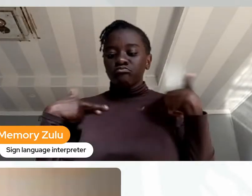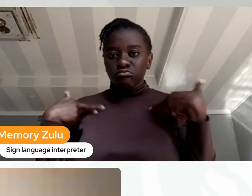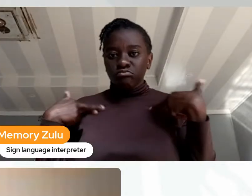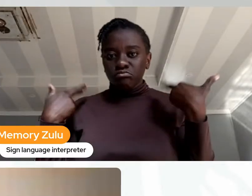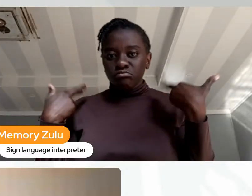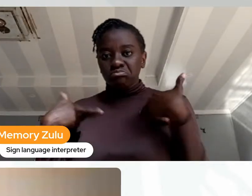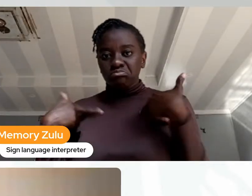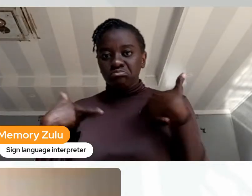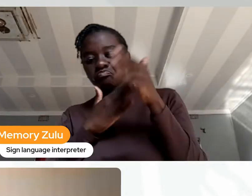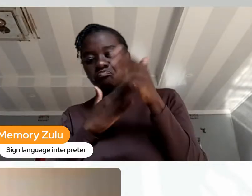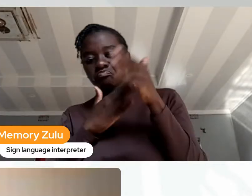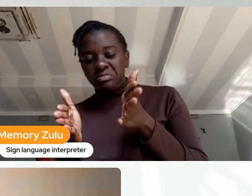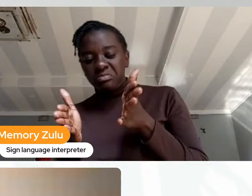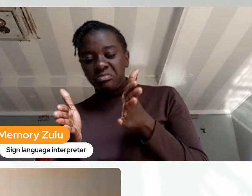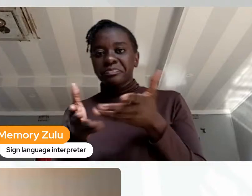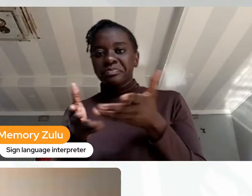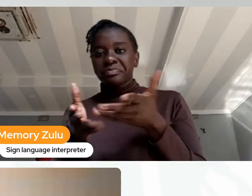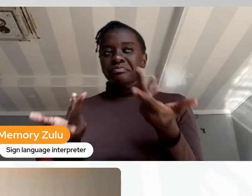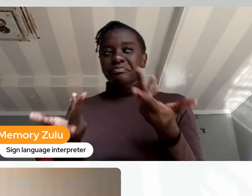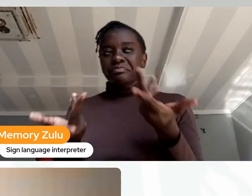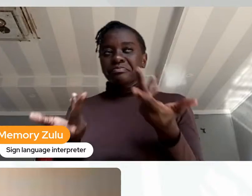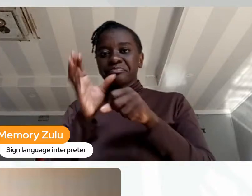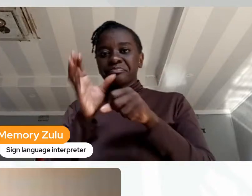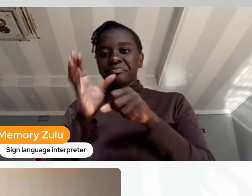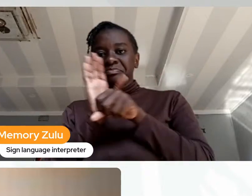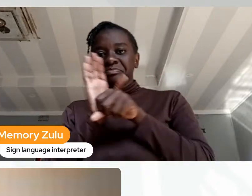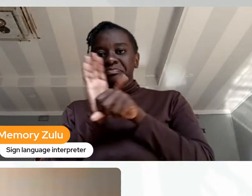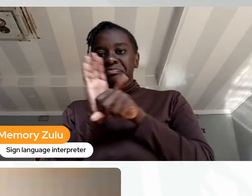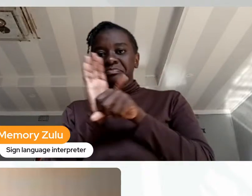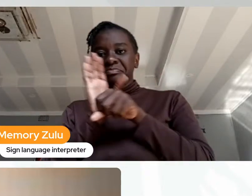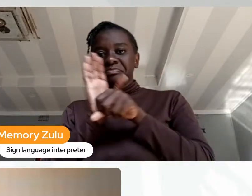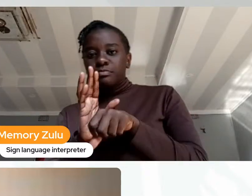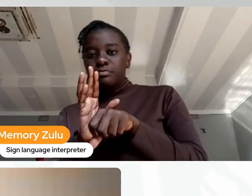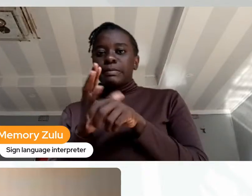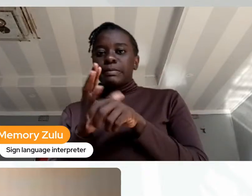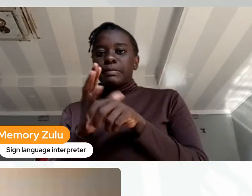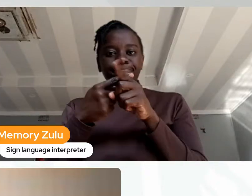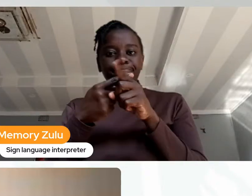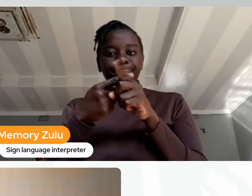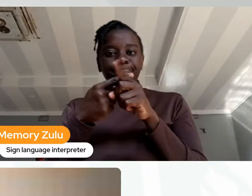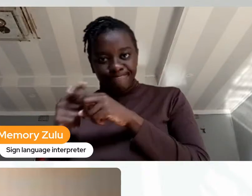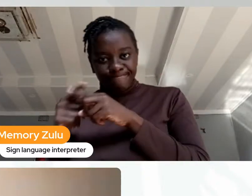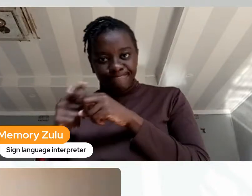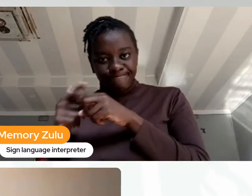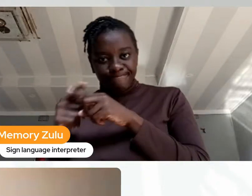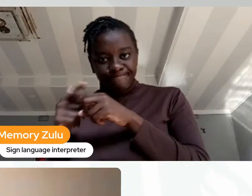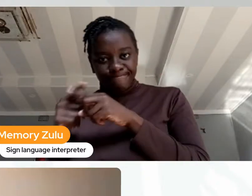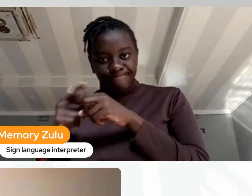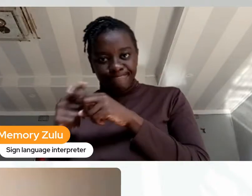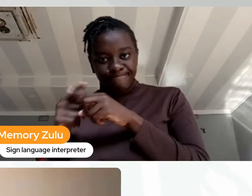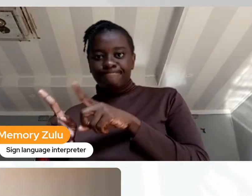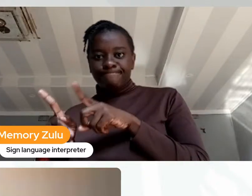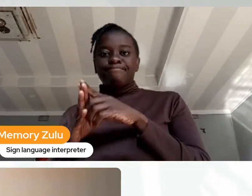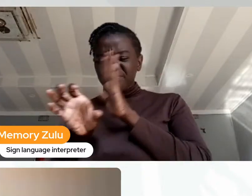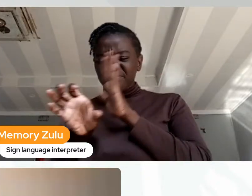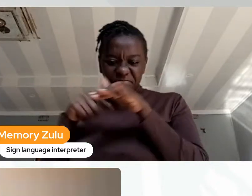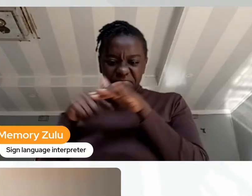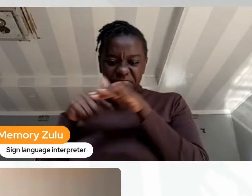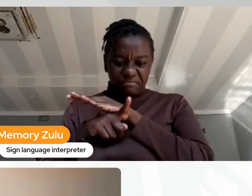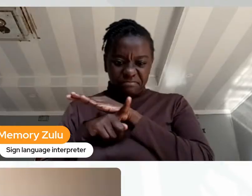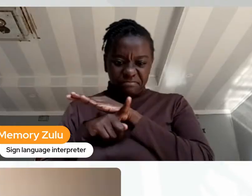please use condoms. But this is a fact to say, one might be able to